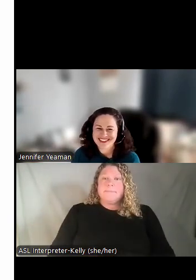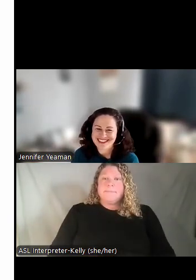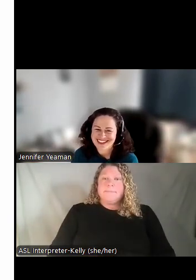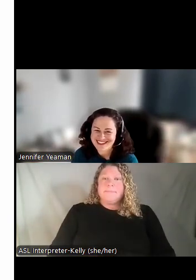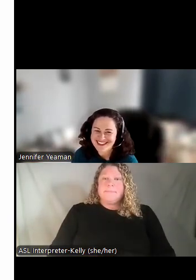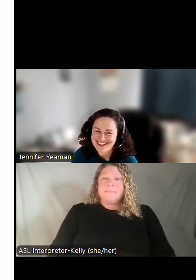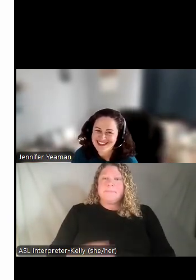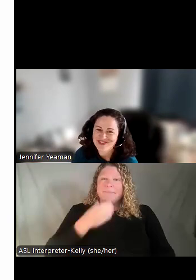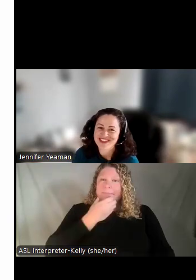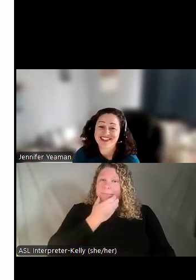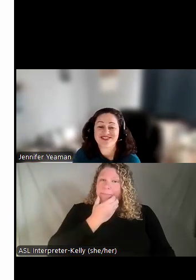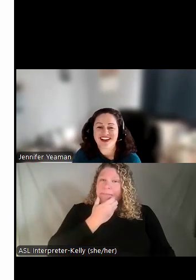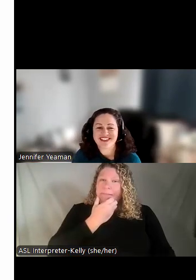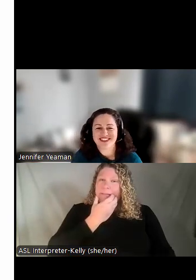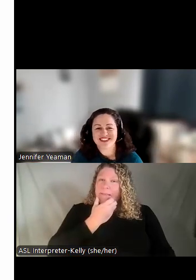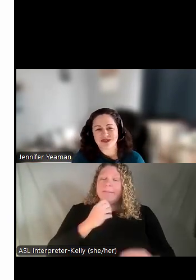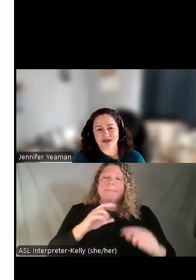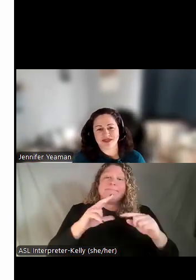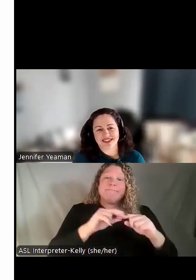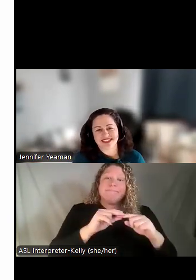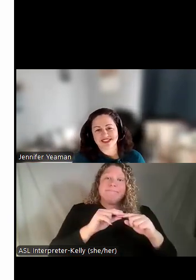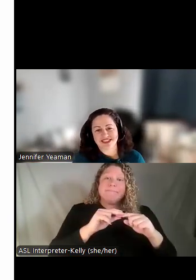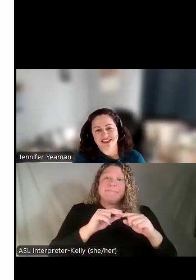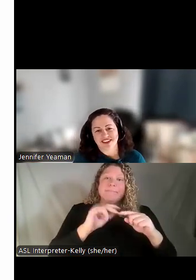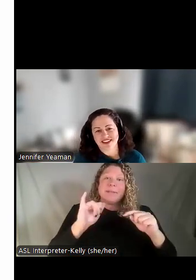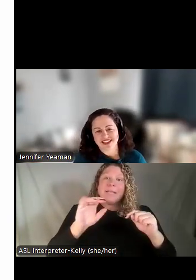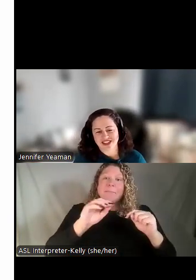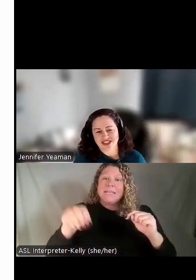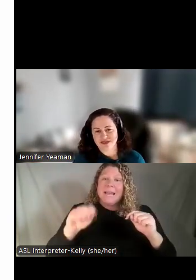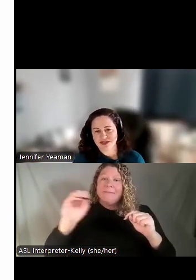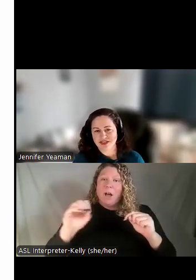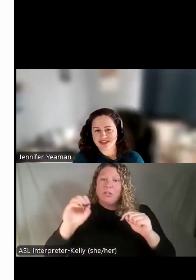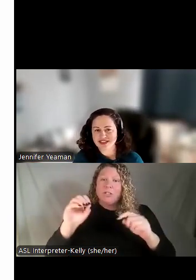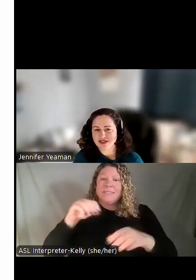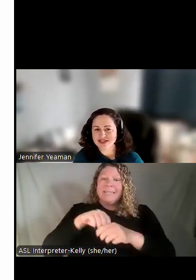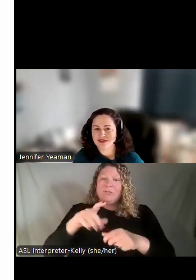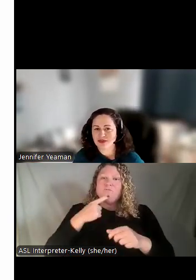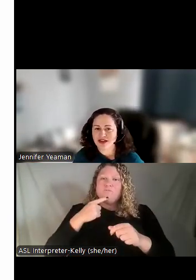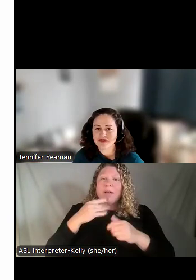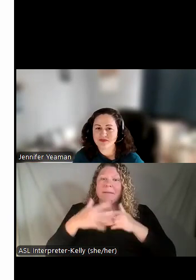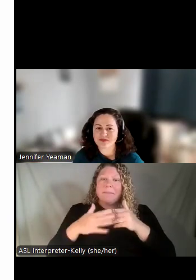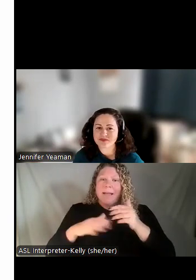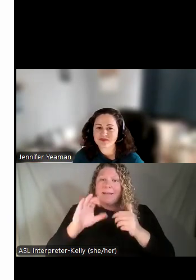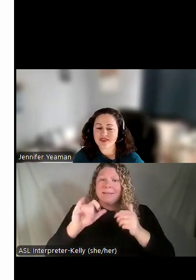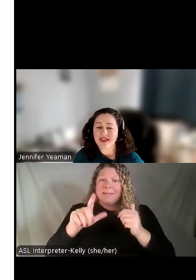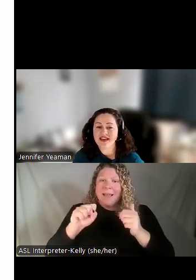Blood oxygen saturation is the percentage of oxygen in your red blood cells that are carrying oxygen from your lungs to the rest of your